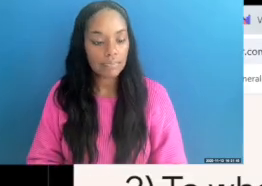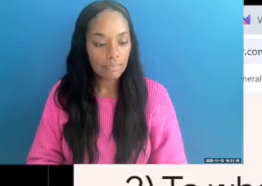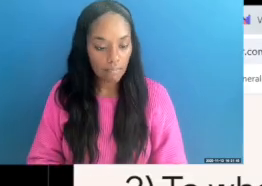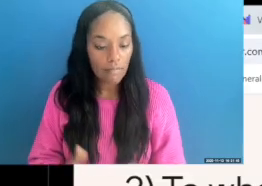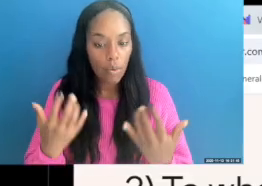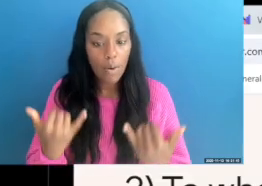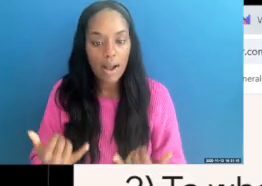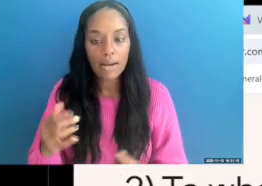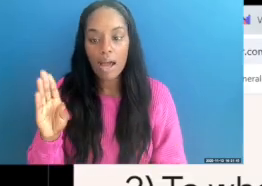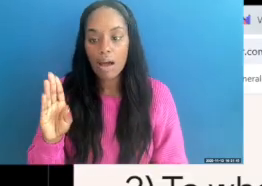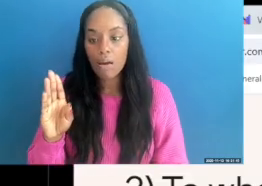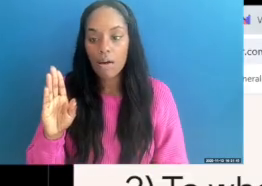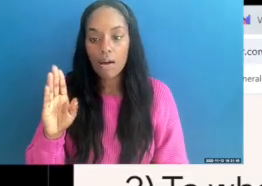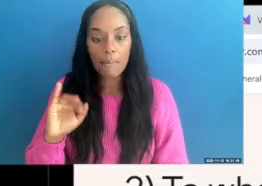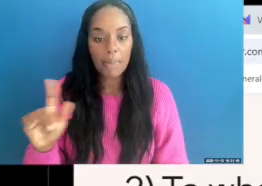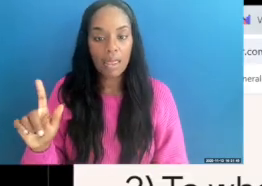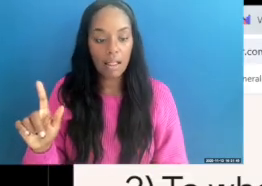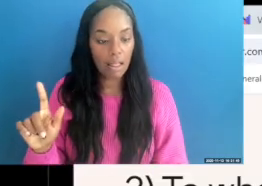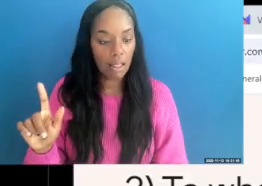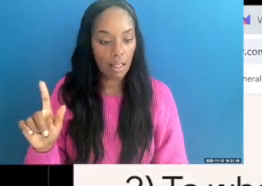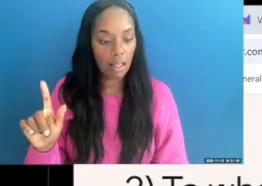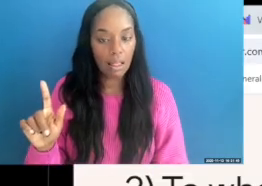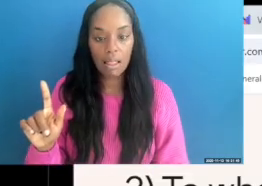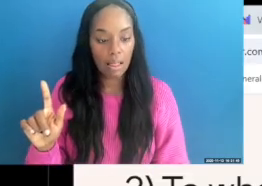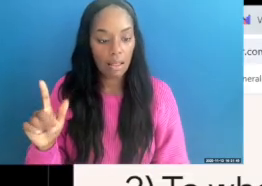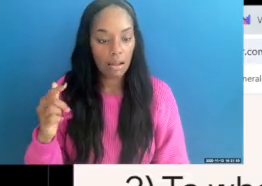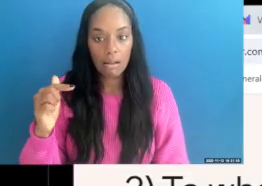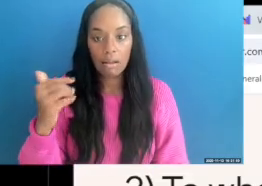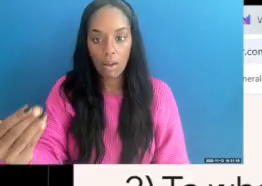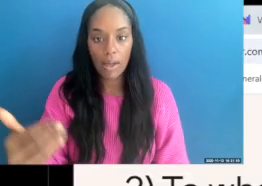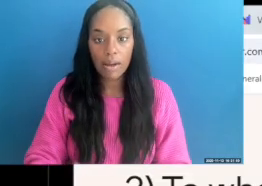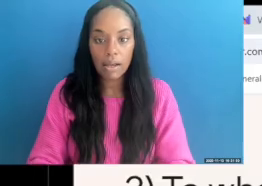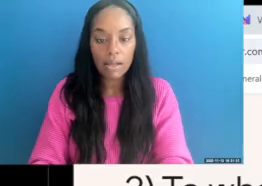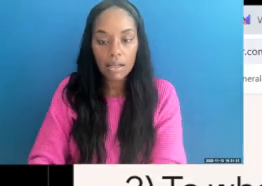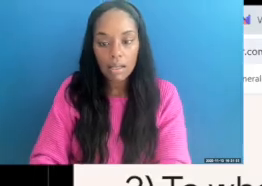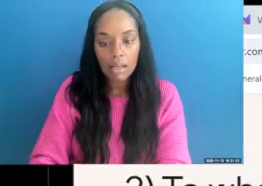queue. So right now, Bill Boyce, please go ahead.